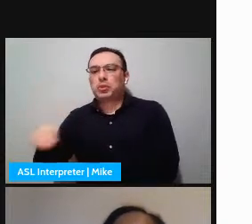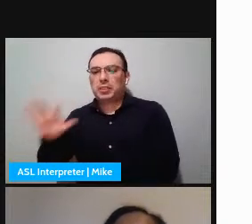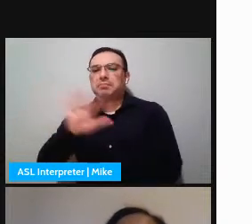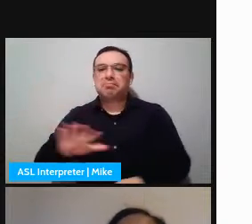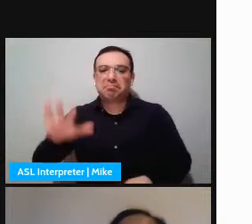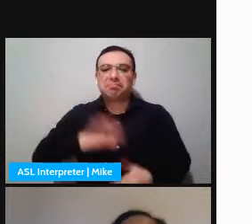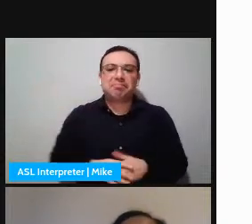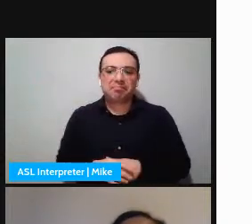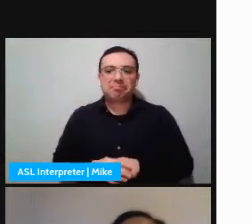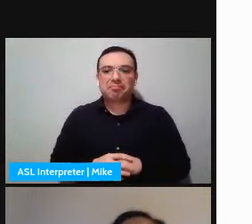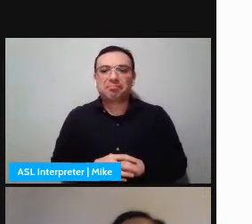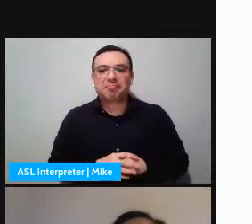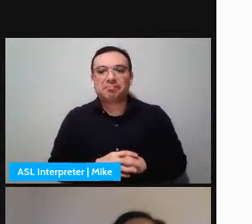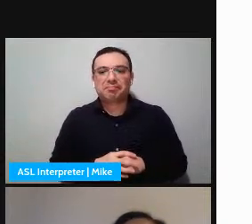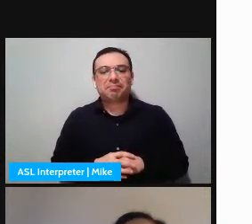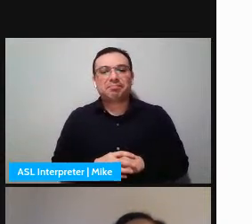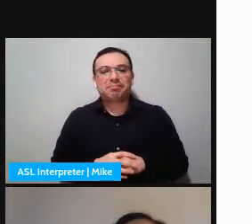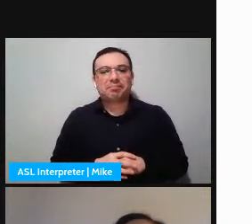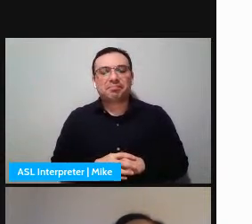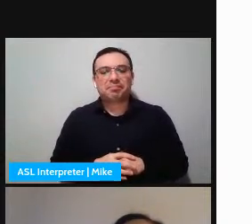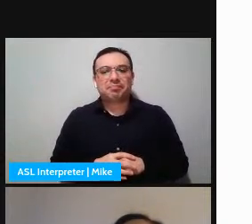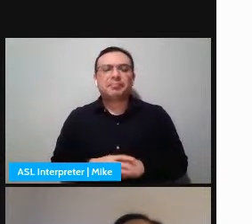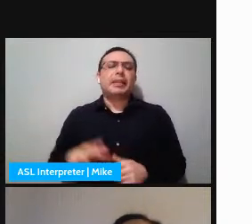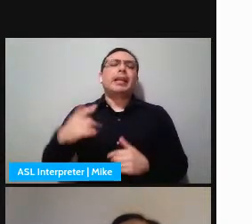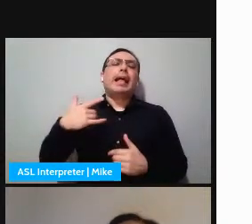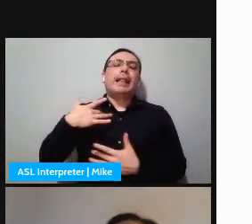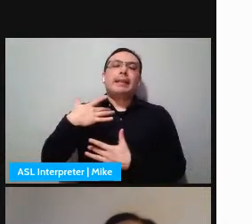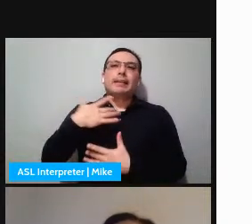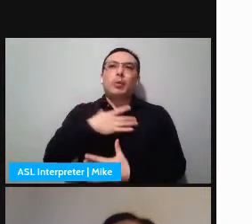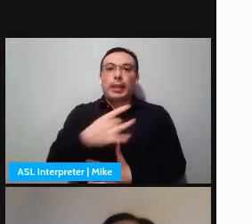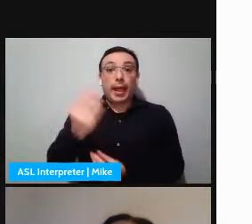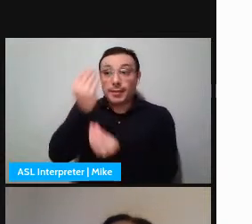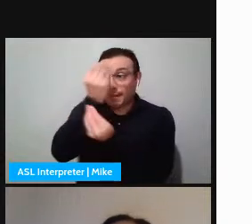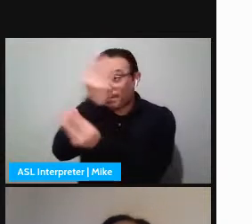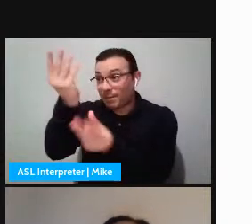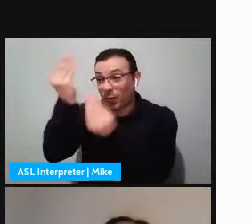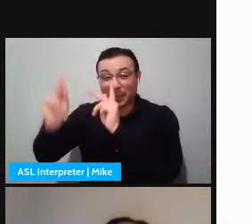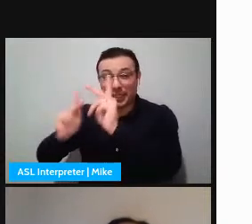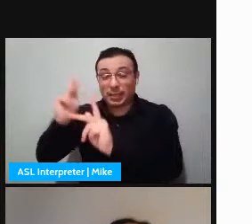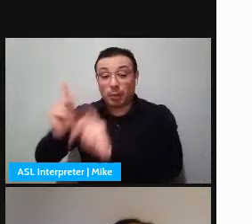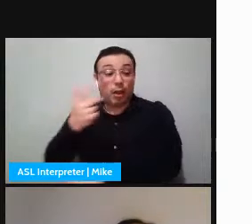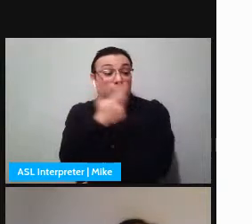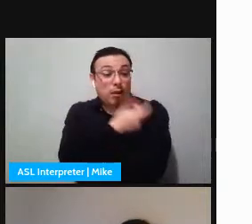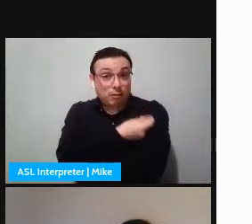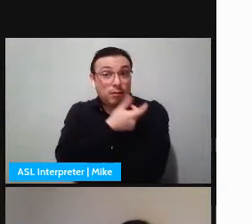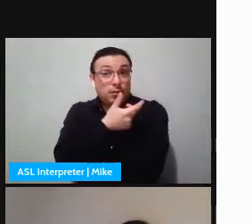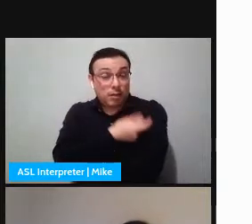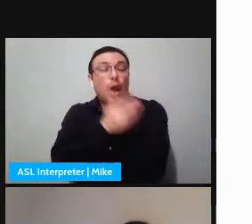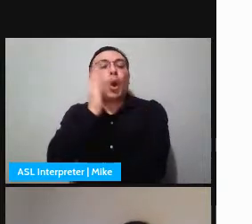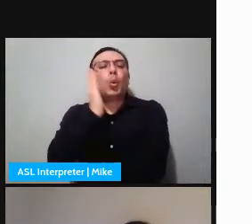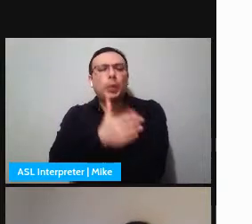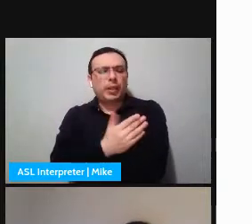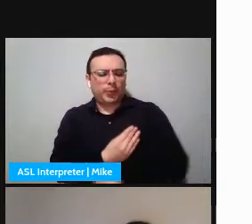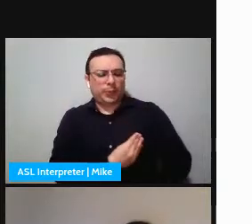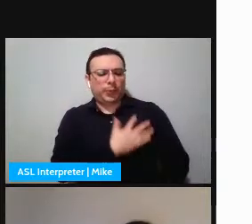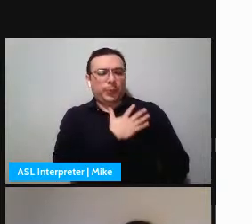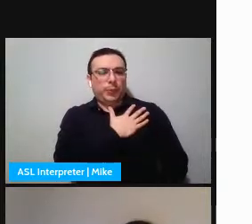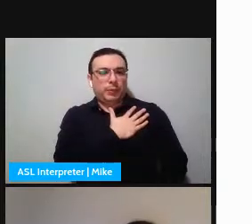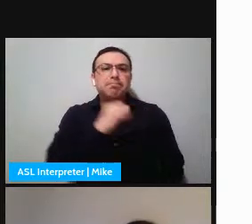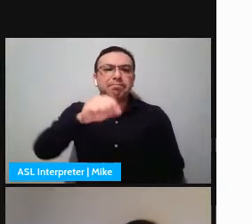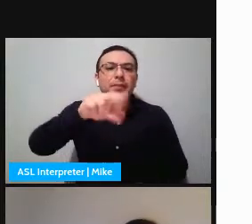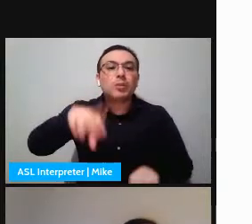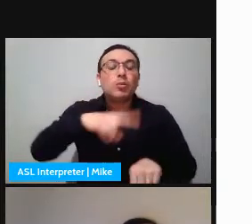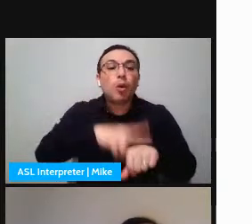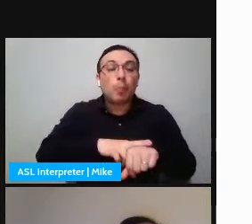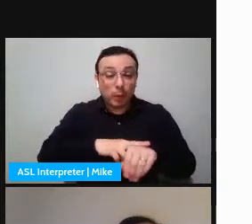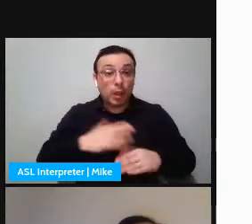We always like to tell people after vaccination, you will likely have some side effects, but this is normal. This is your body mounting a